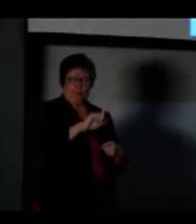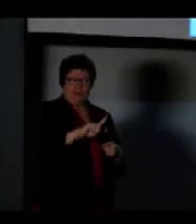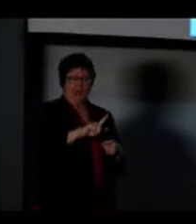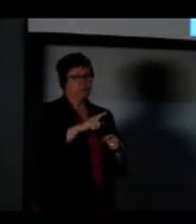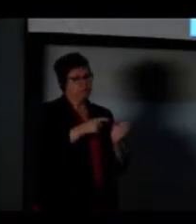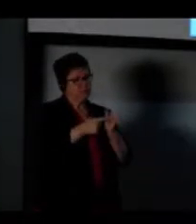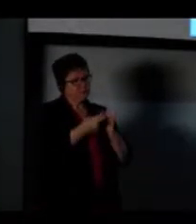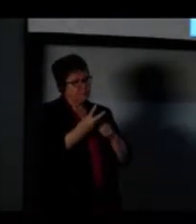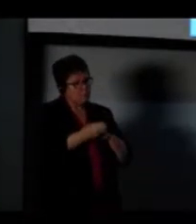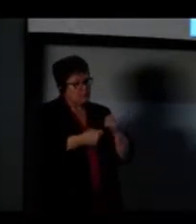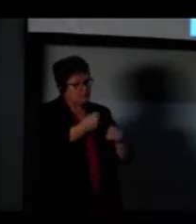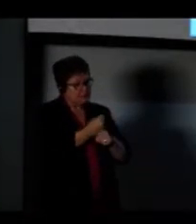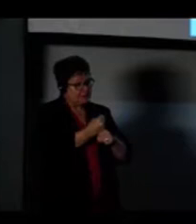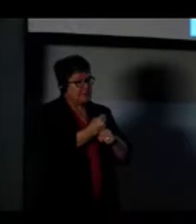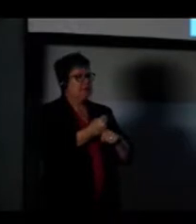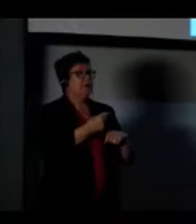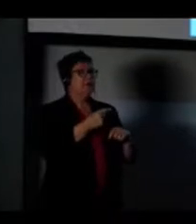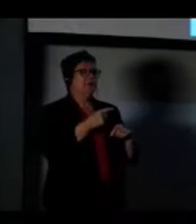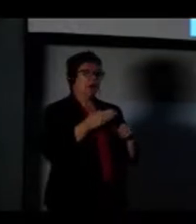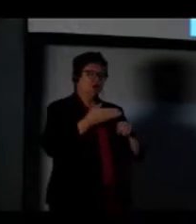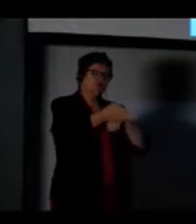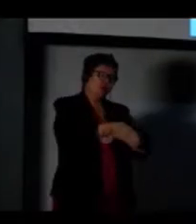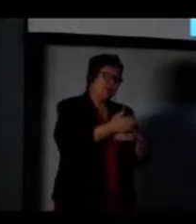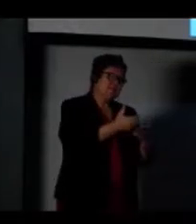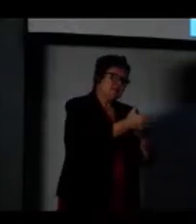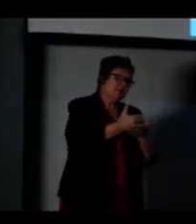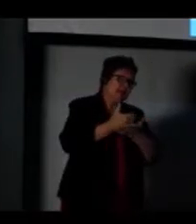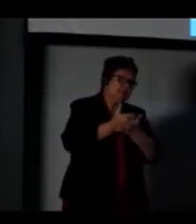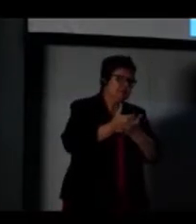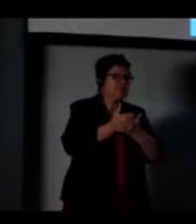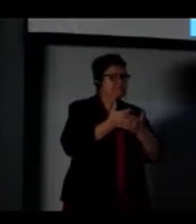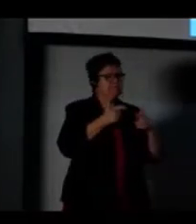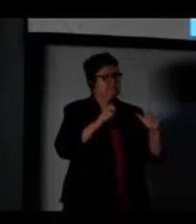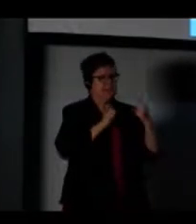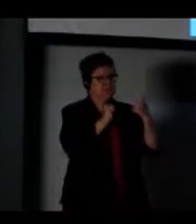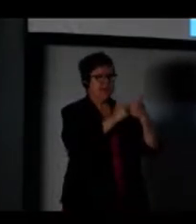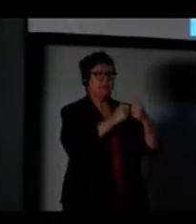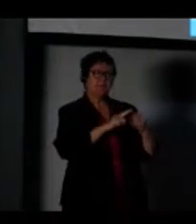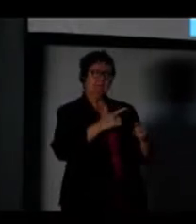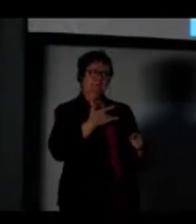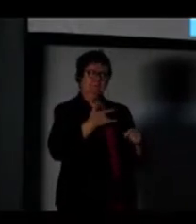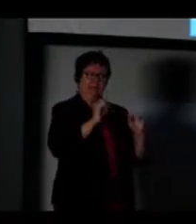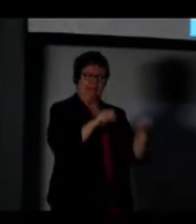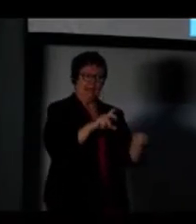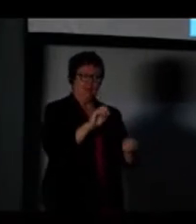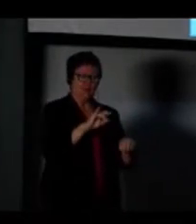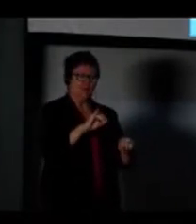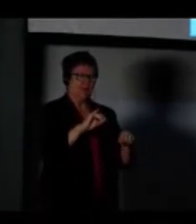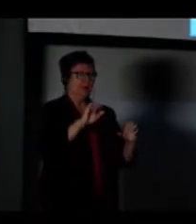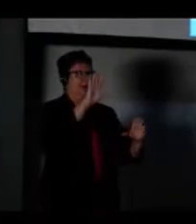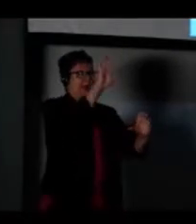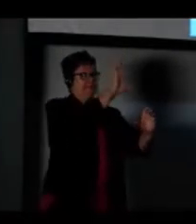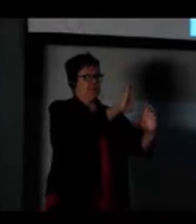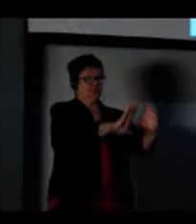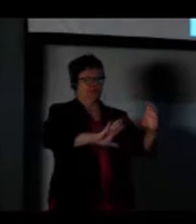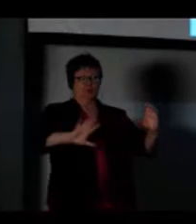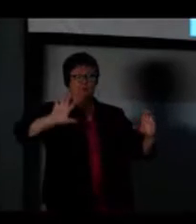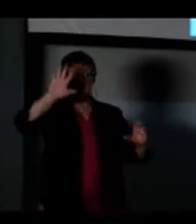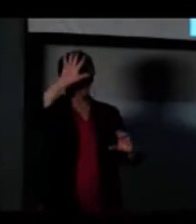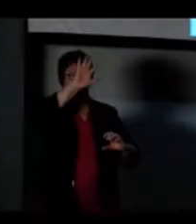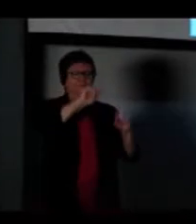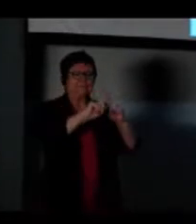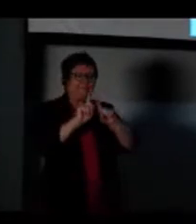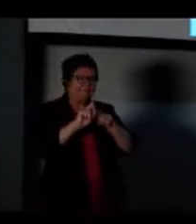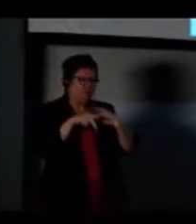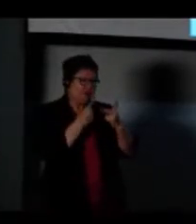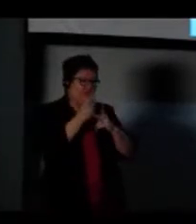collections is still a big challenge, but my guess is we can do that. Everything around there, however, are different sorts of information